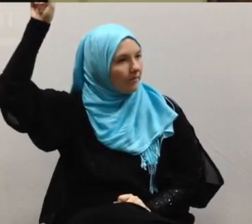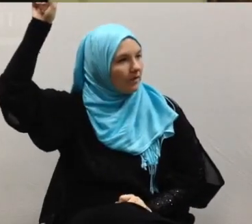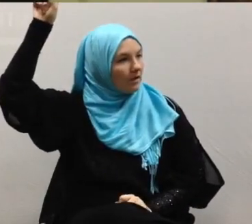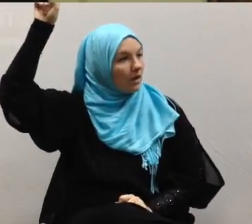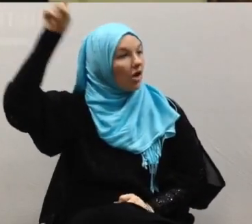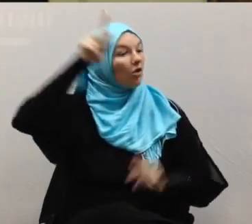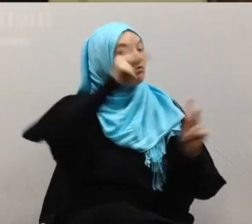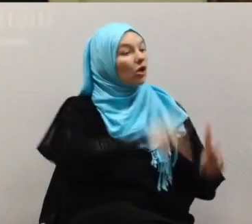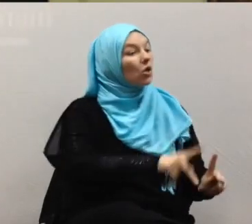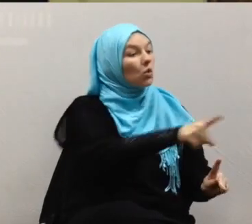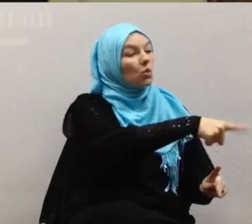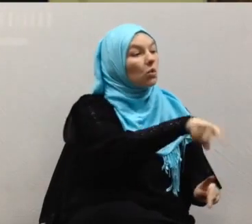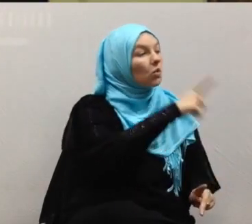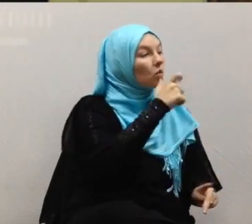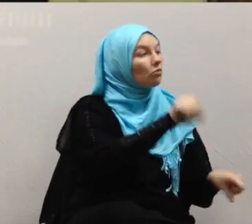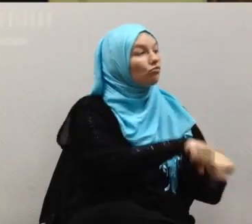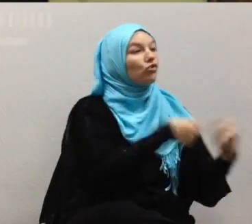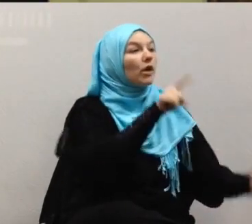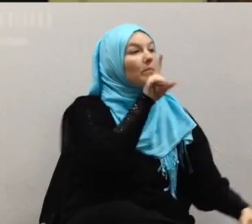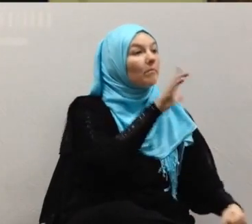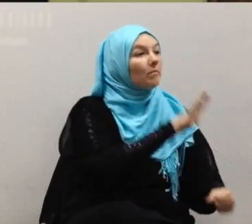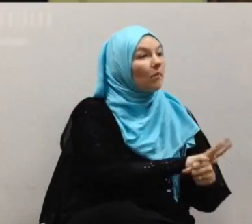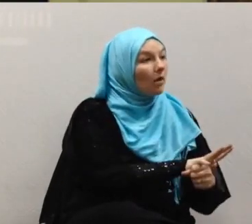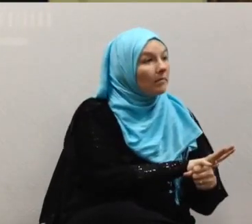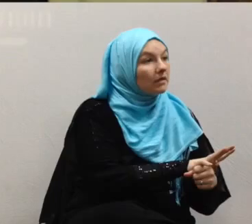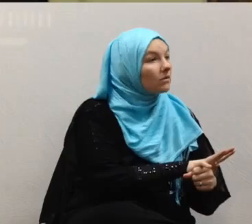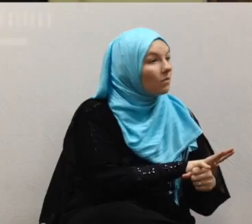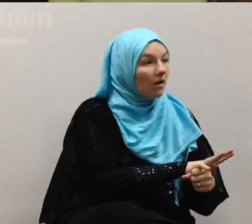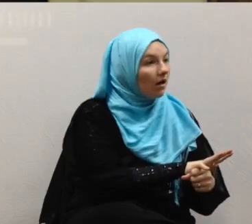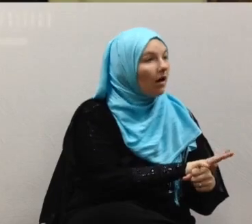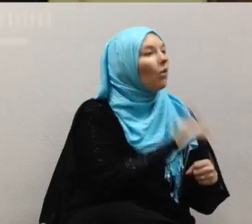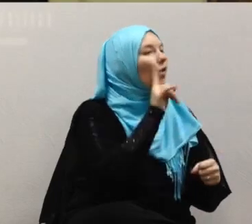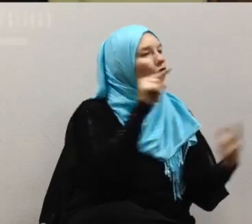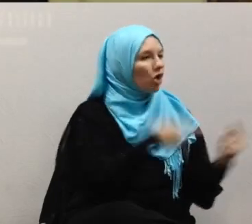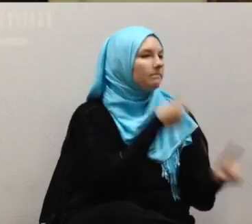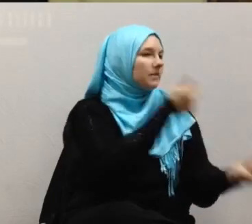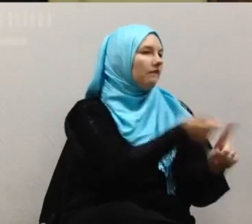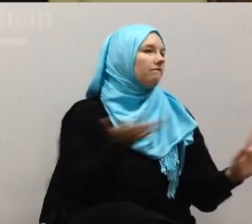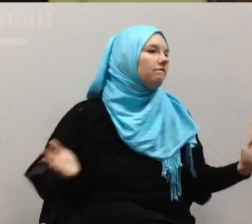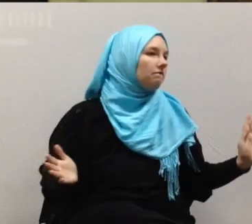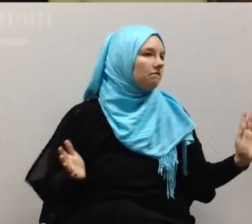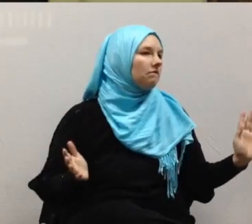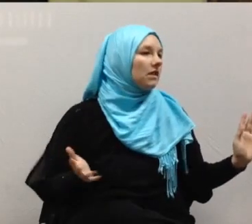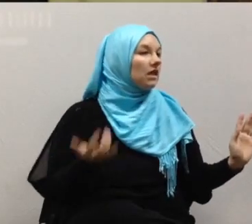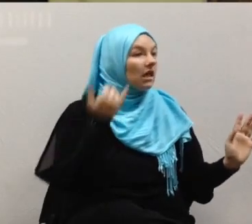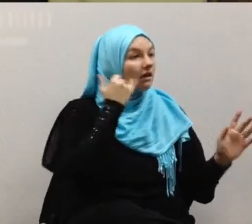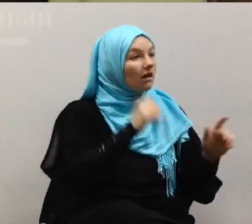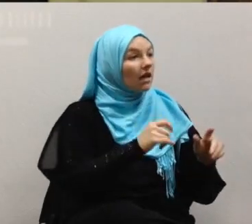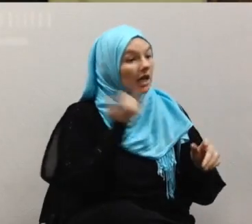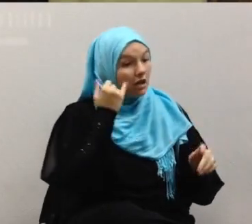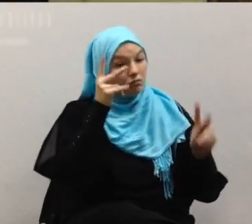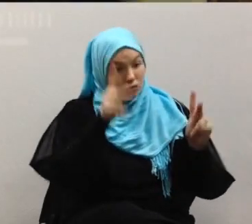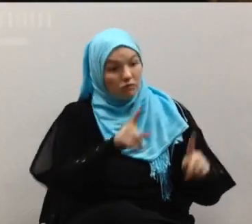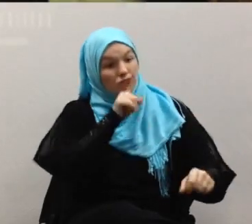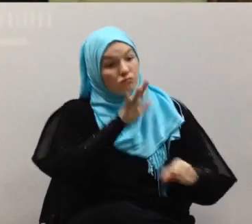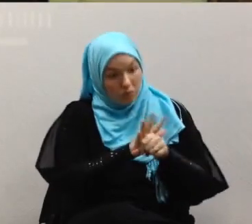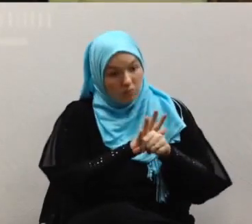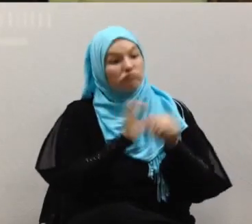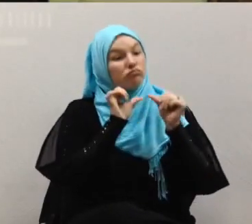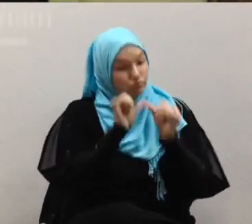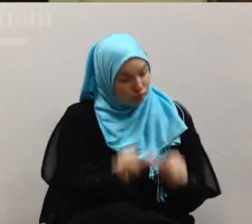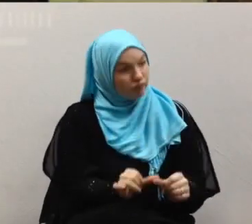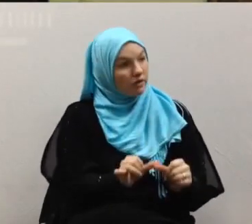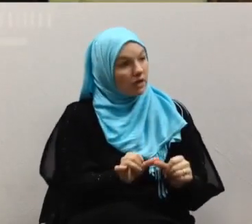only breaks it to the detriment of himself. And he who fulfills that which he has promised,